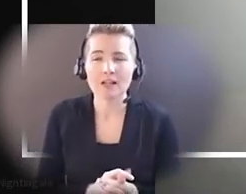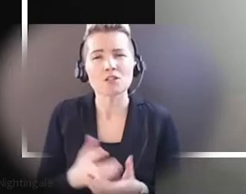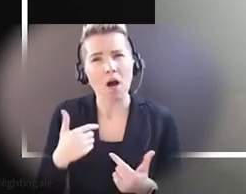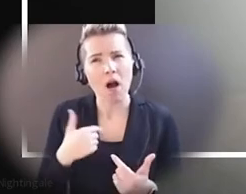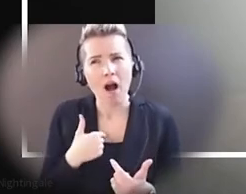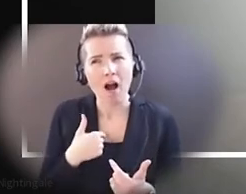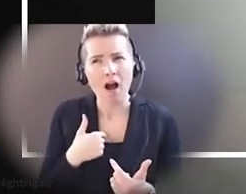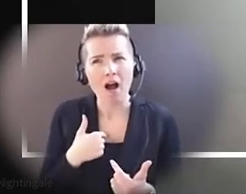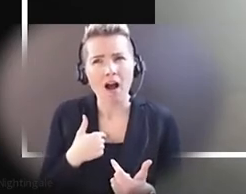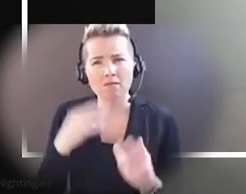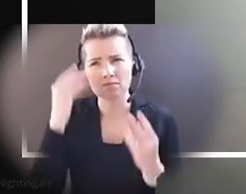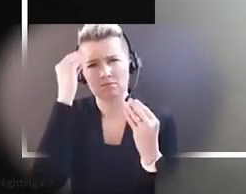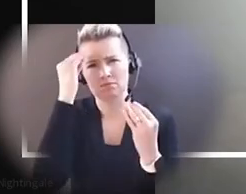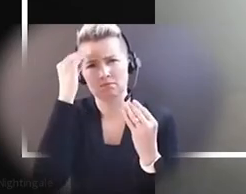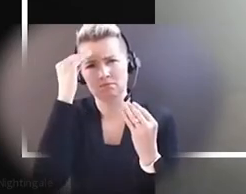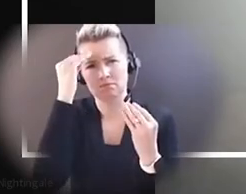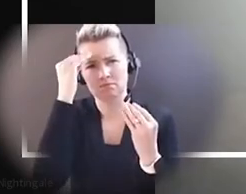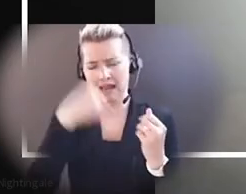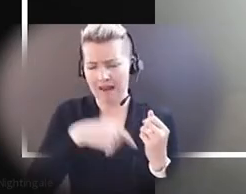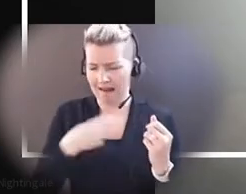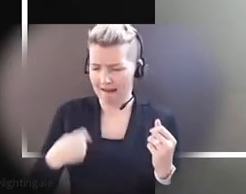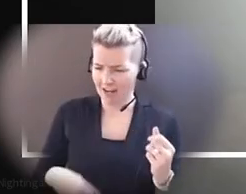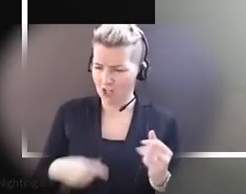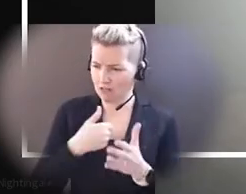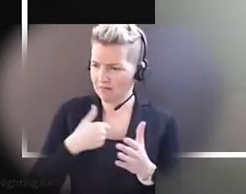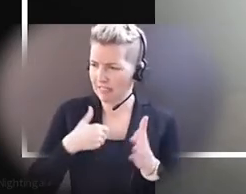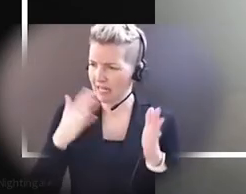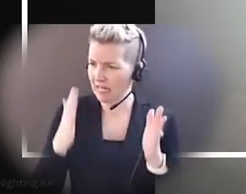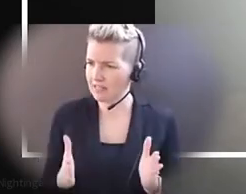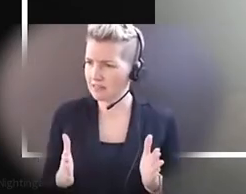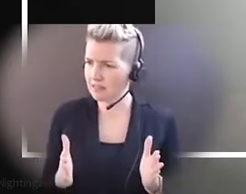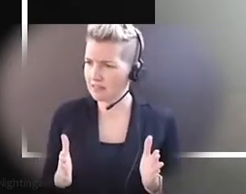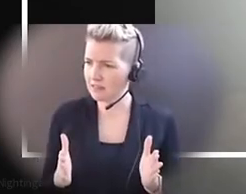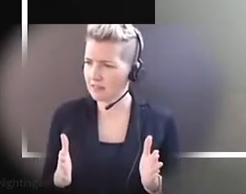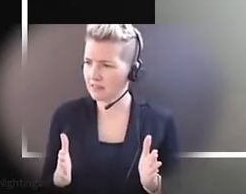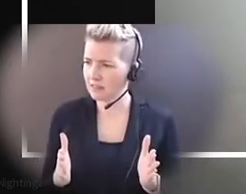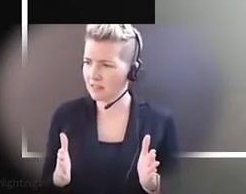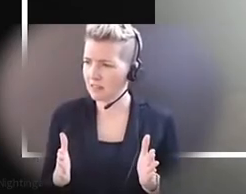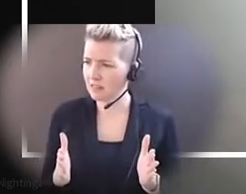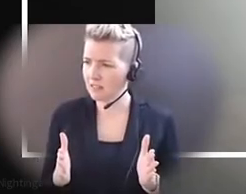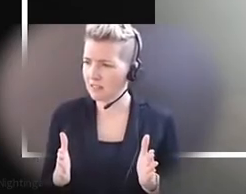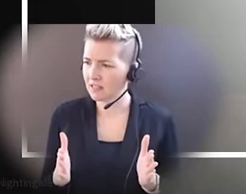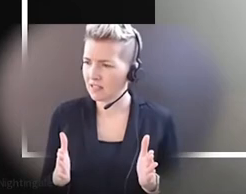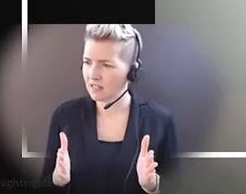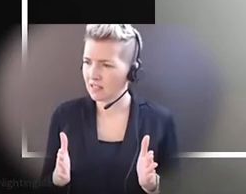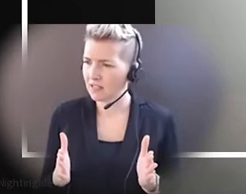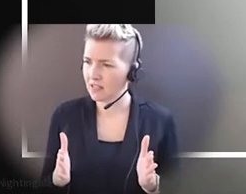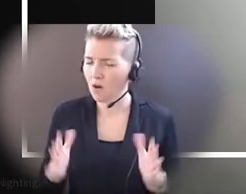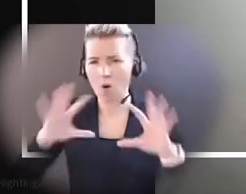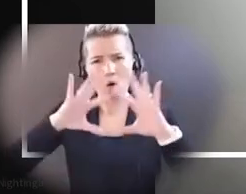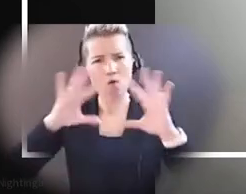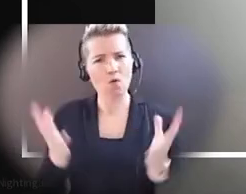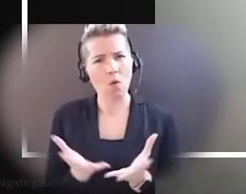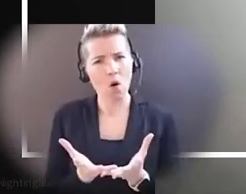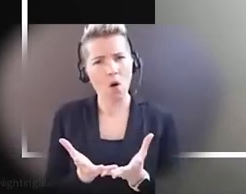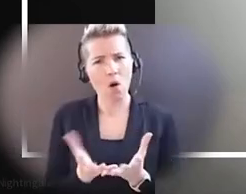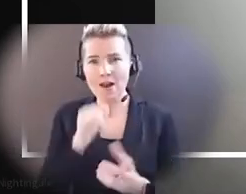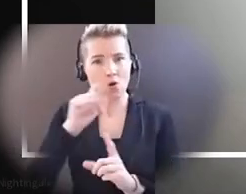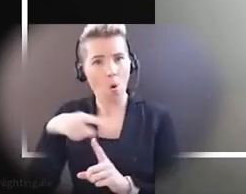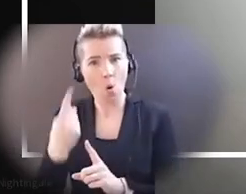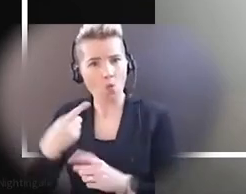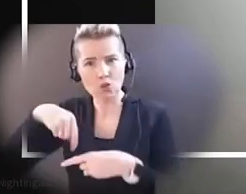question where are Asian Canadians during this time. It led me to question where are Asian Canadians in general throughout history, other than just